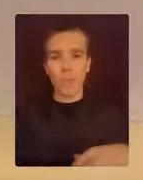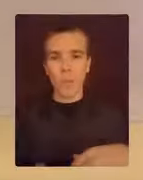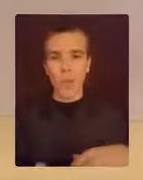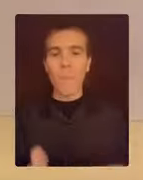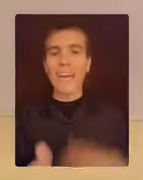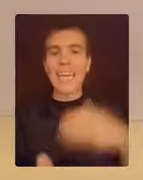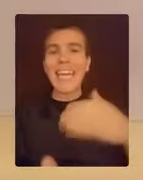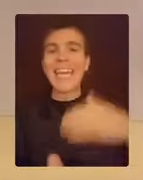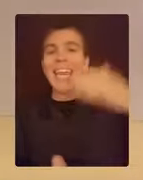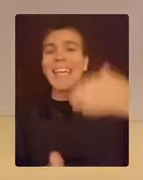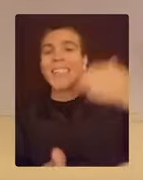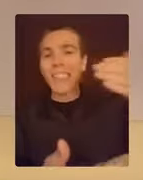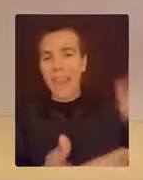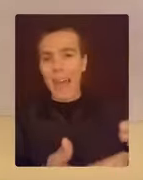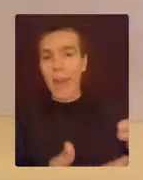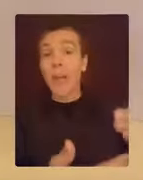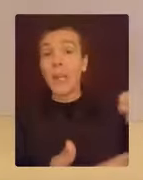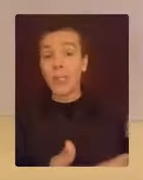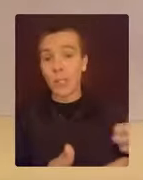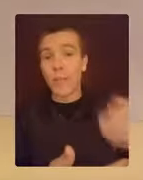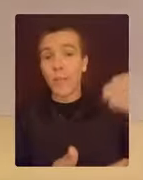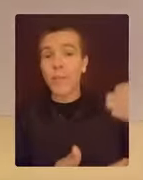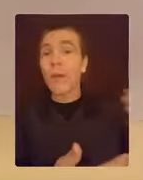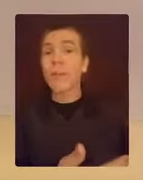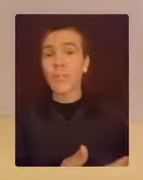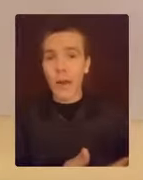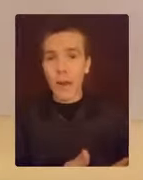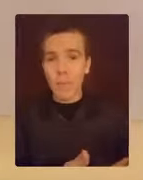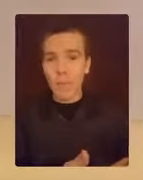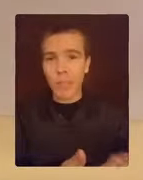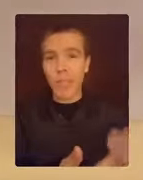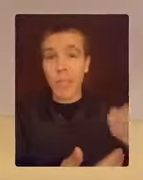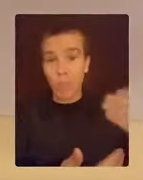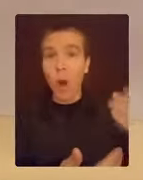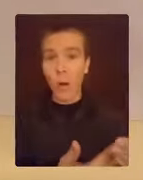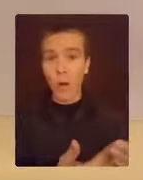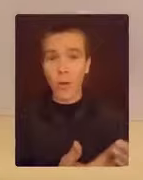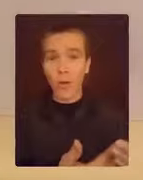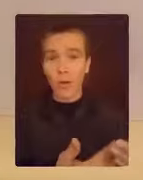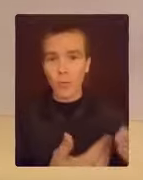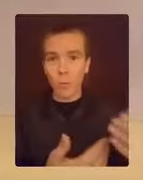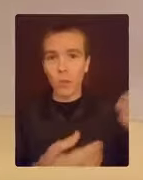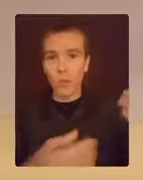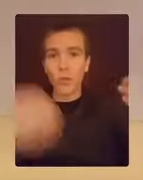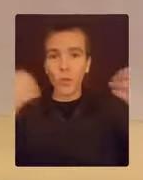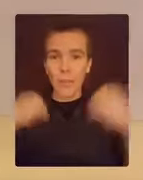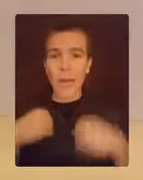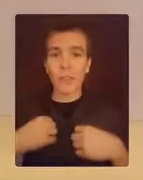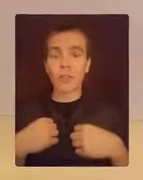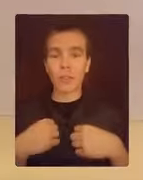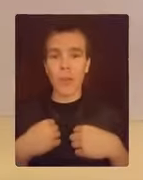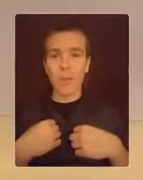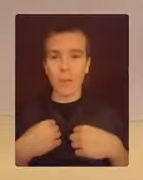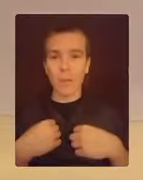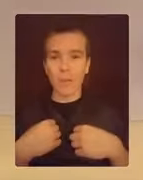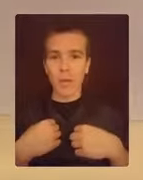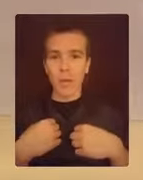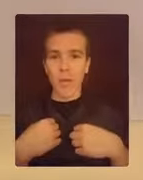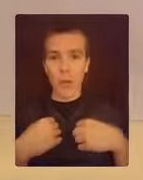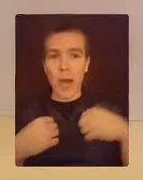fluid. But getting into that initially for the first time is hard. Once you realize you're